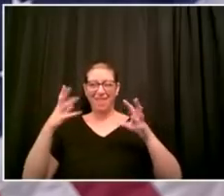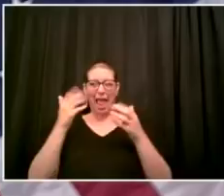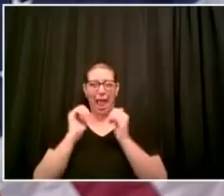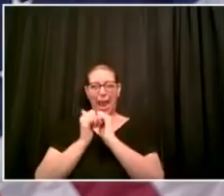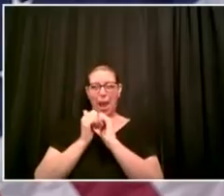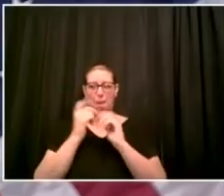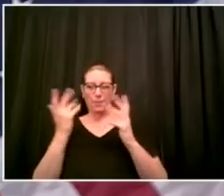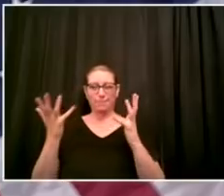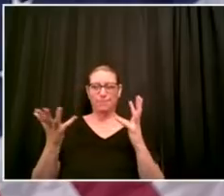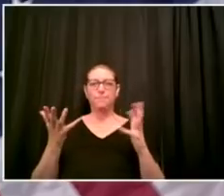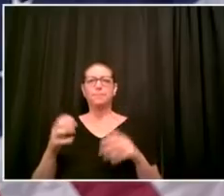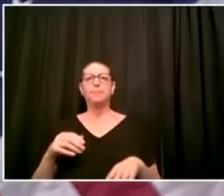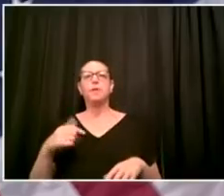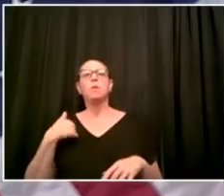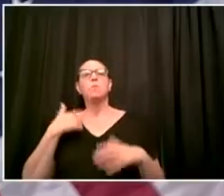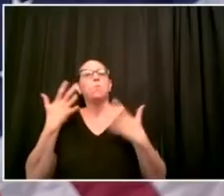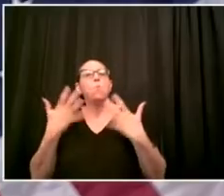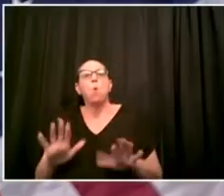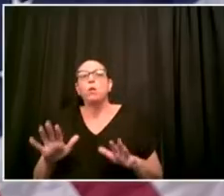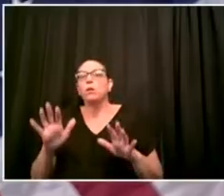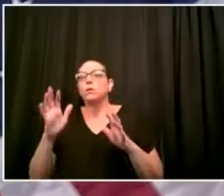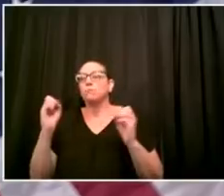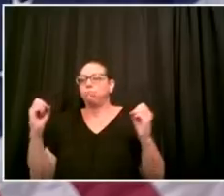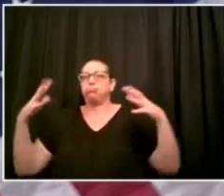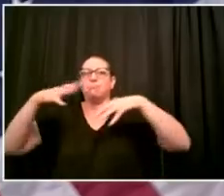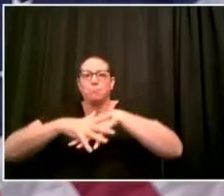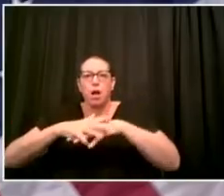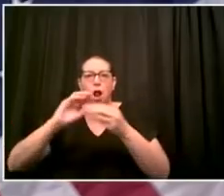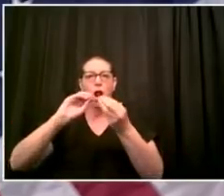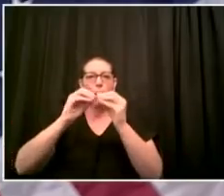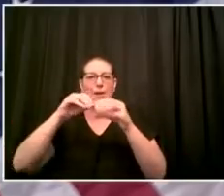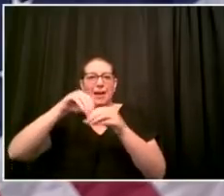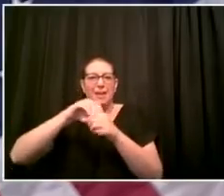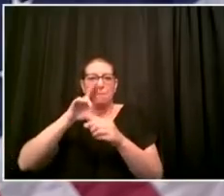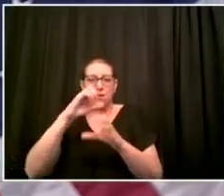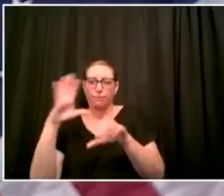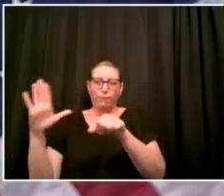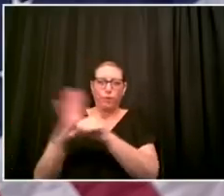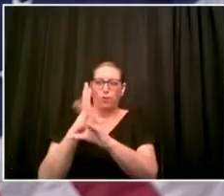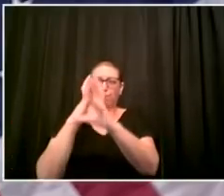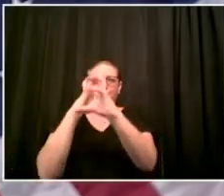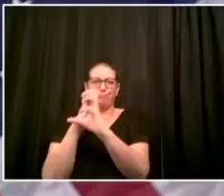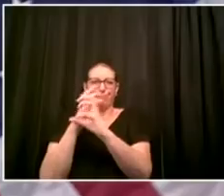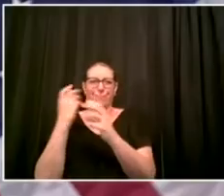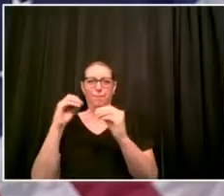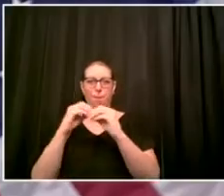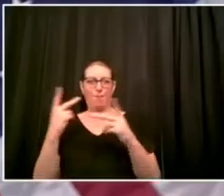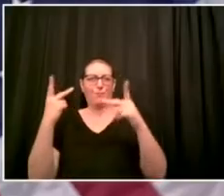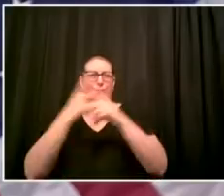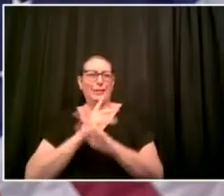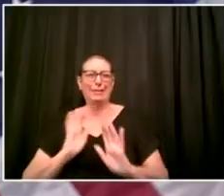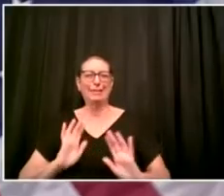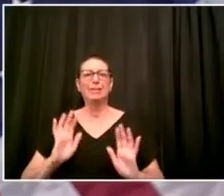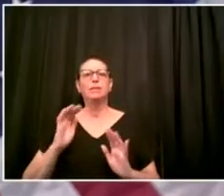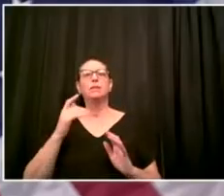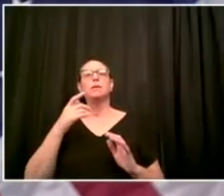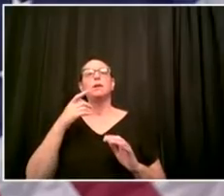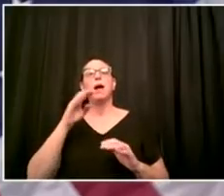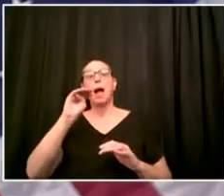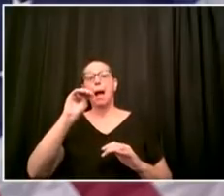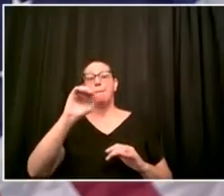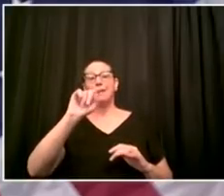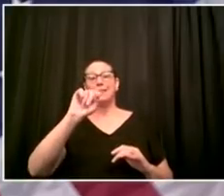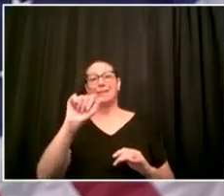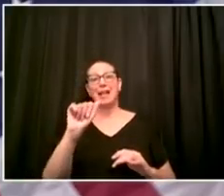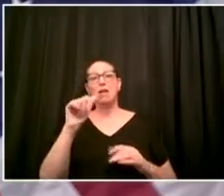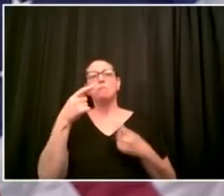hard to maximize service, and they have their staffing back by and large now, which is going to help them a lot. But it's got to be very